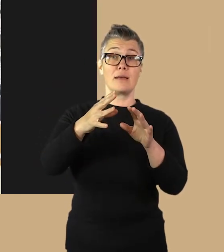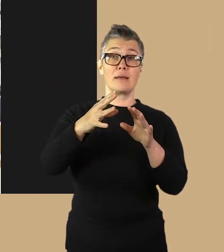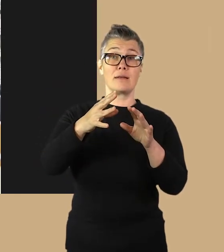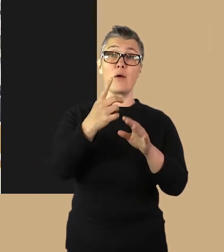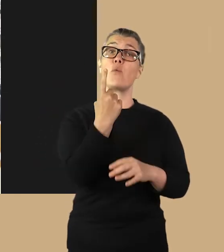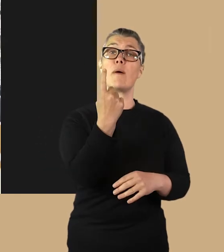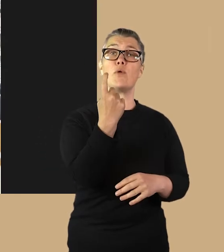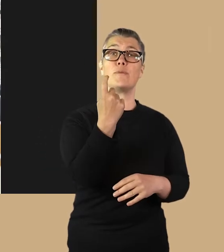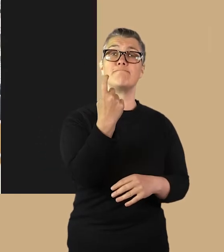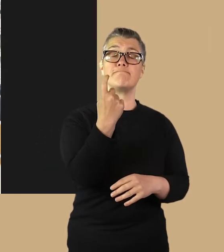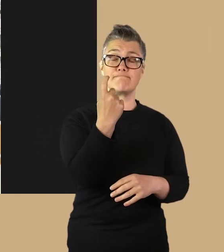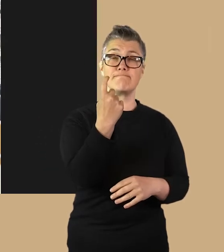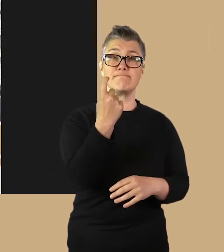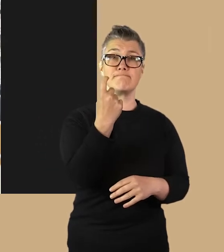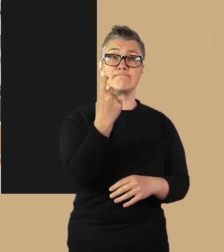And